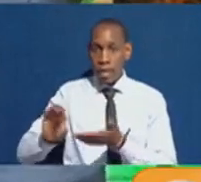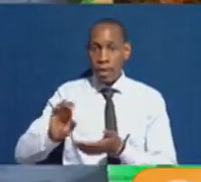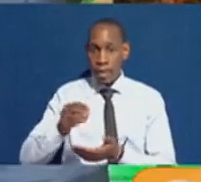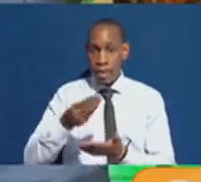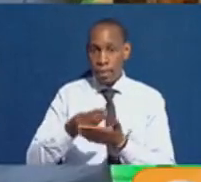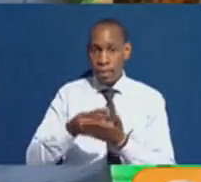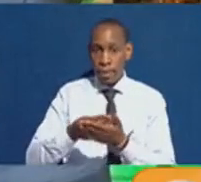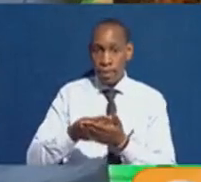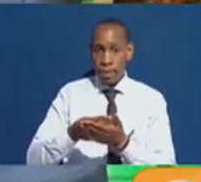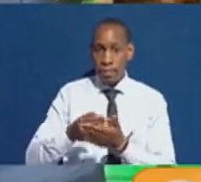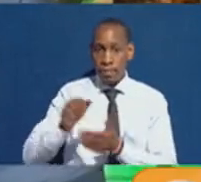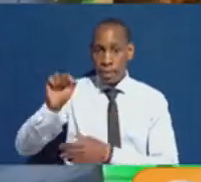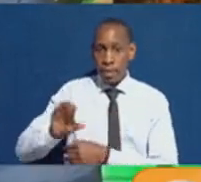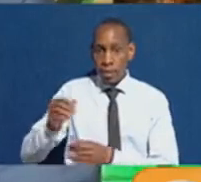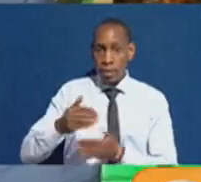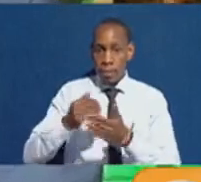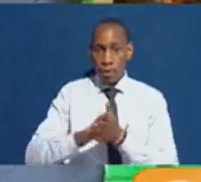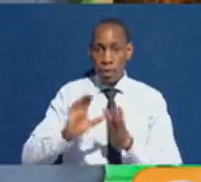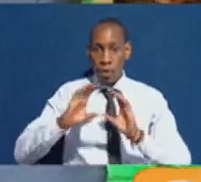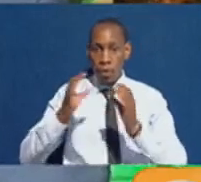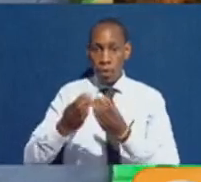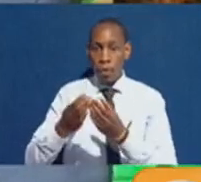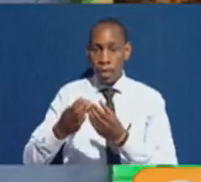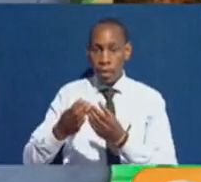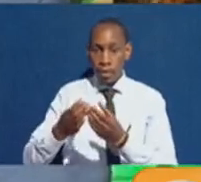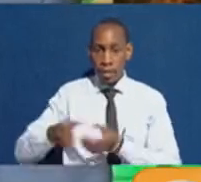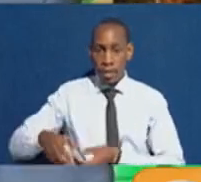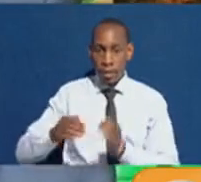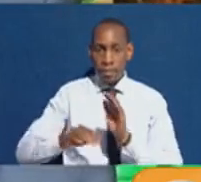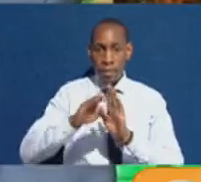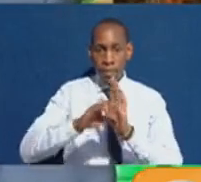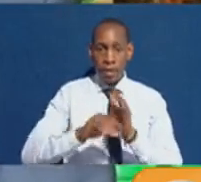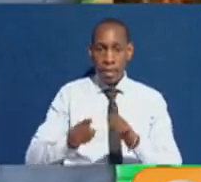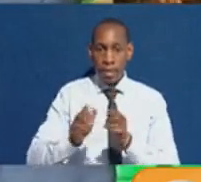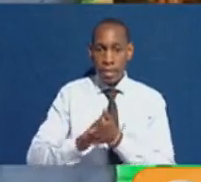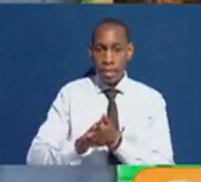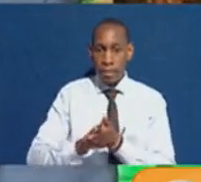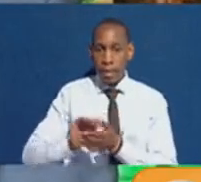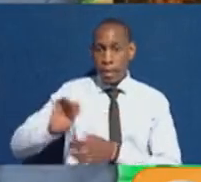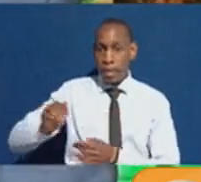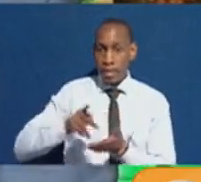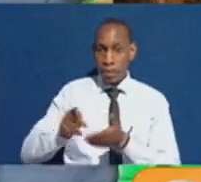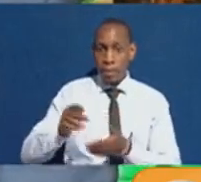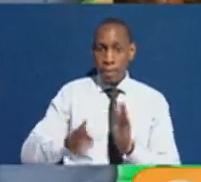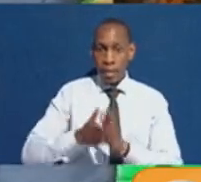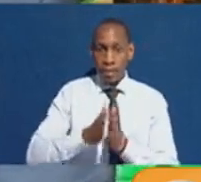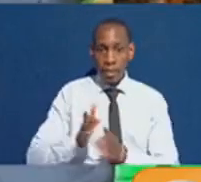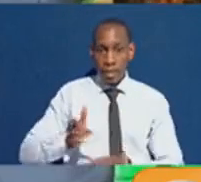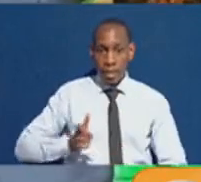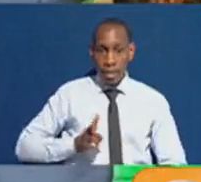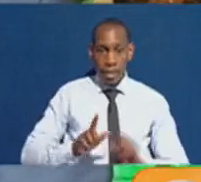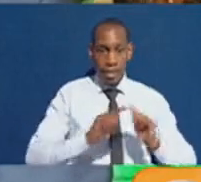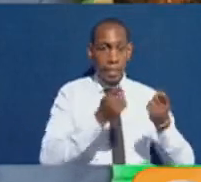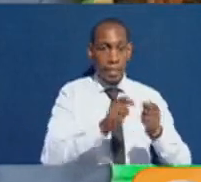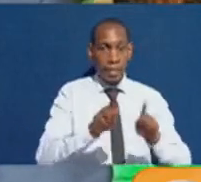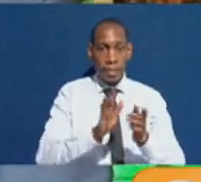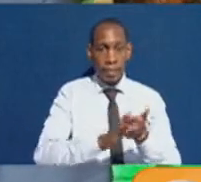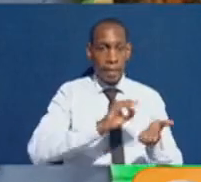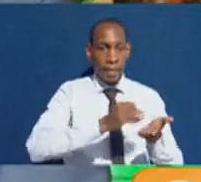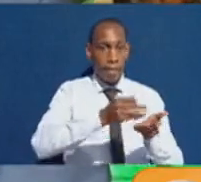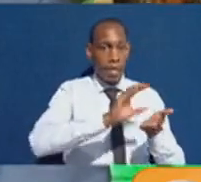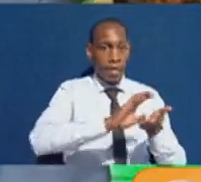Town legs of the World Rugby Sevens series. Their accrued allowances will also be settled immediately. The ladies' team, the Lionesses, will also be